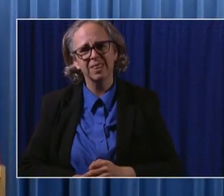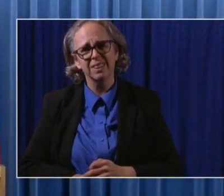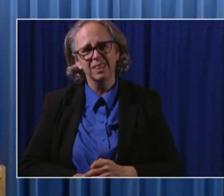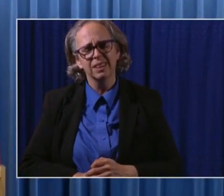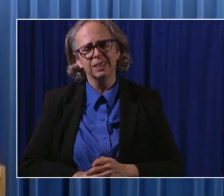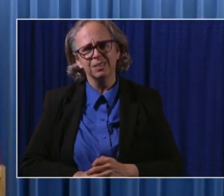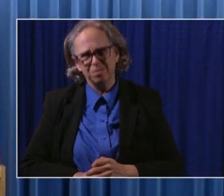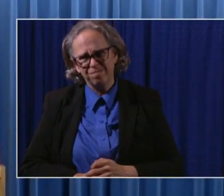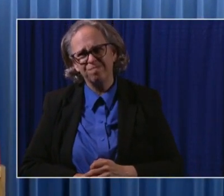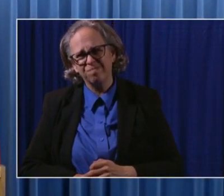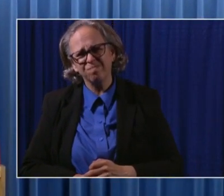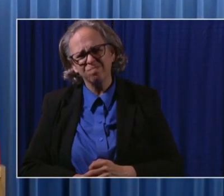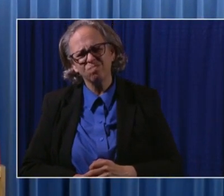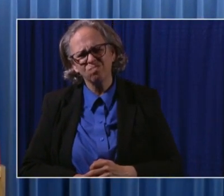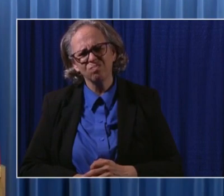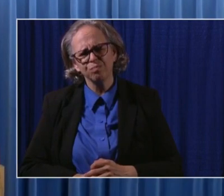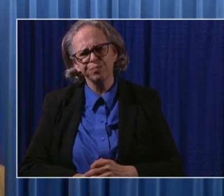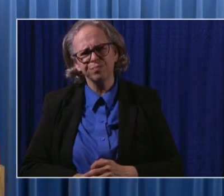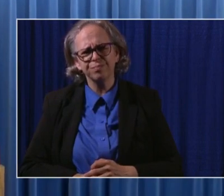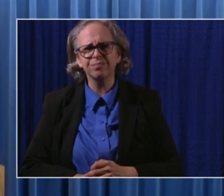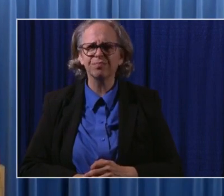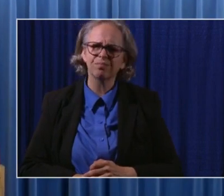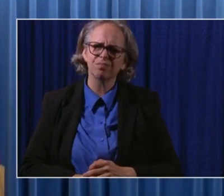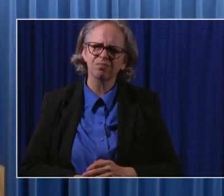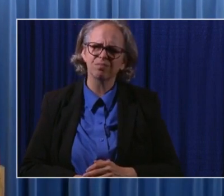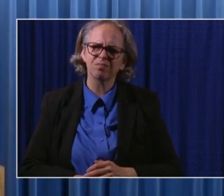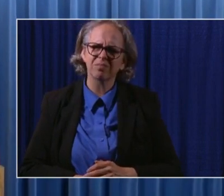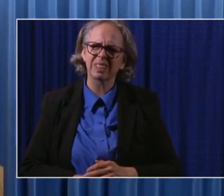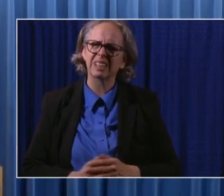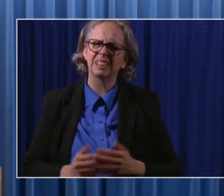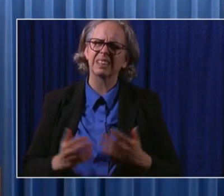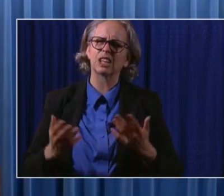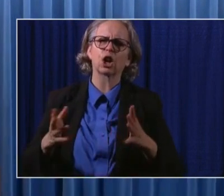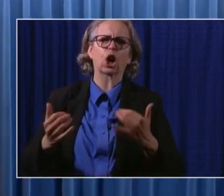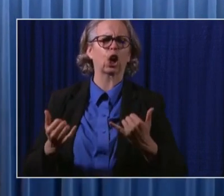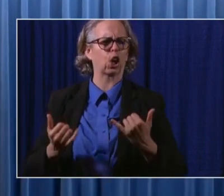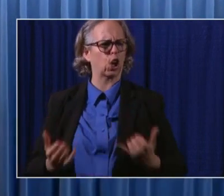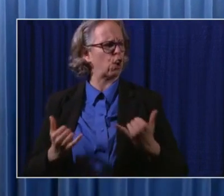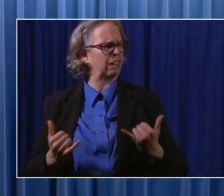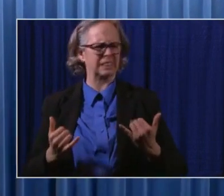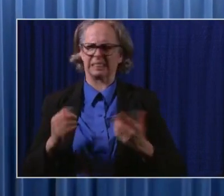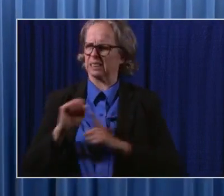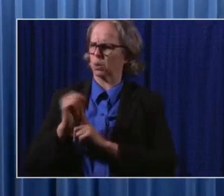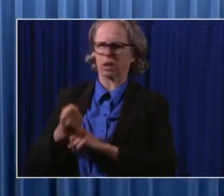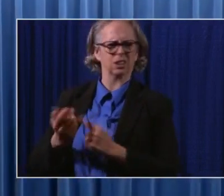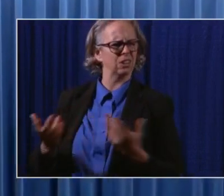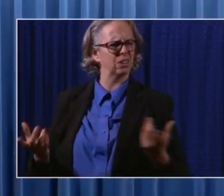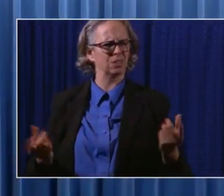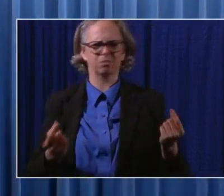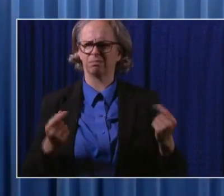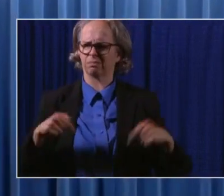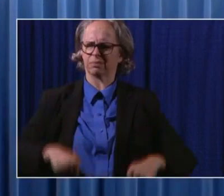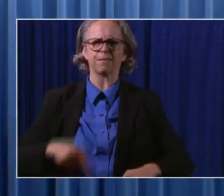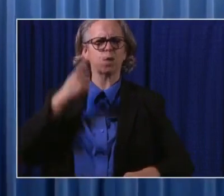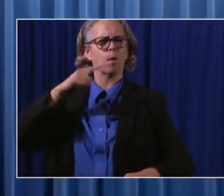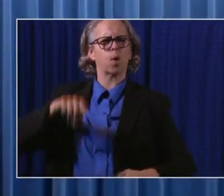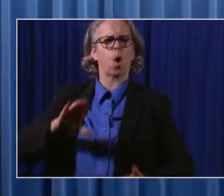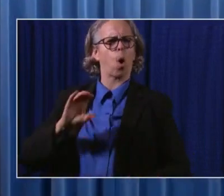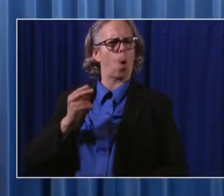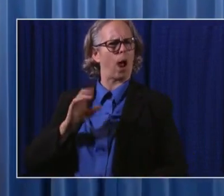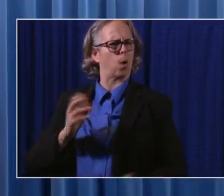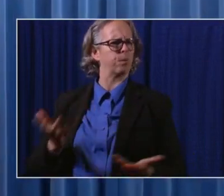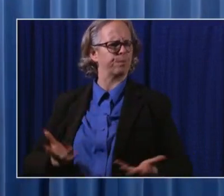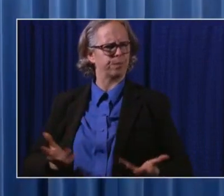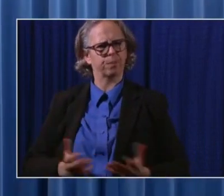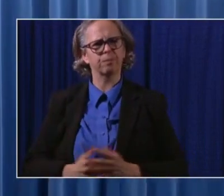about maybe where we are, and it's always tough to